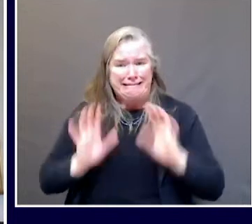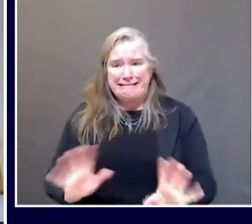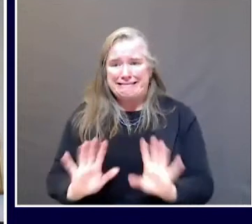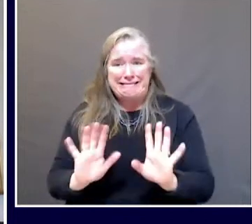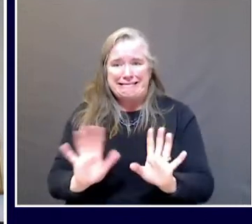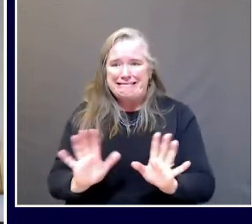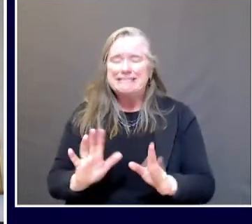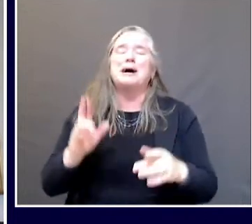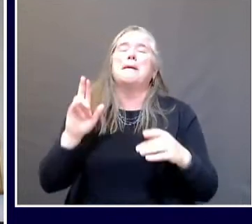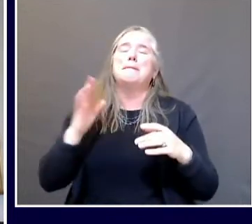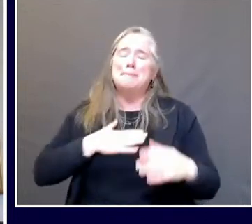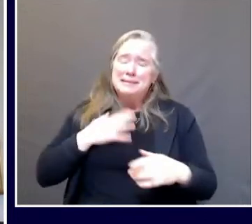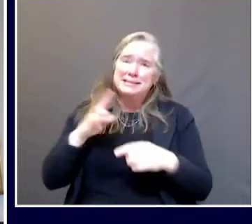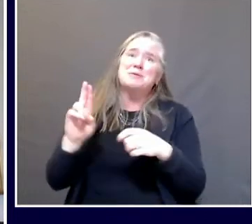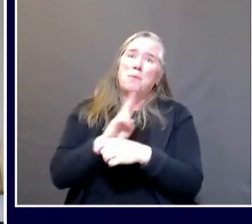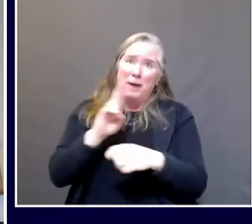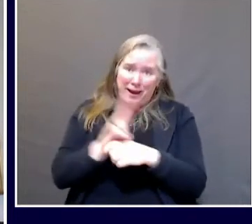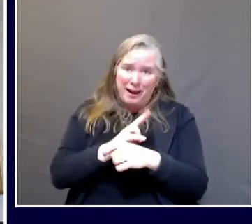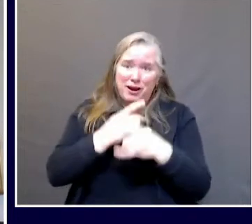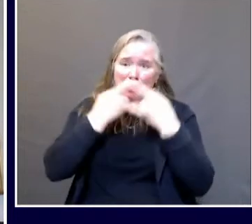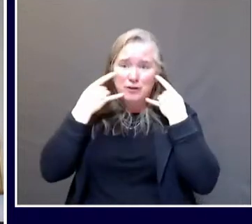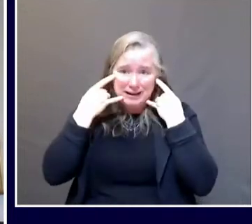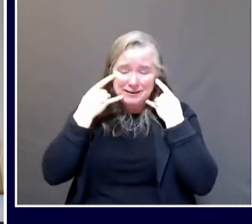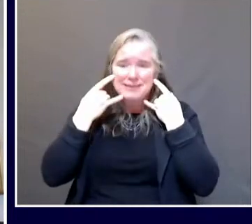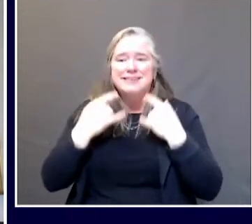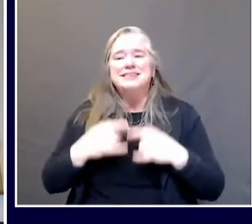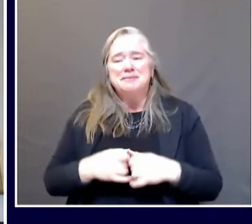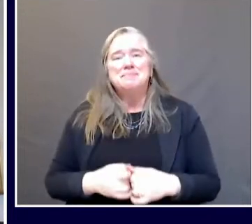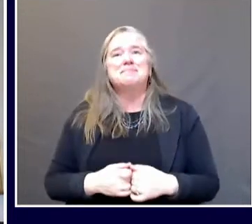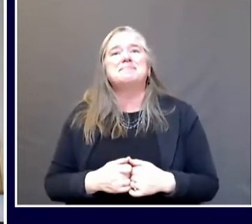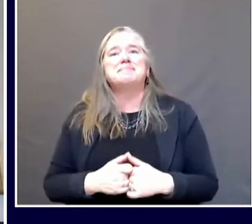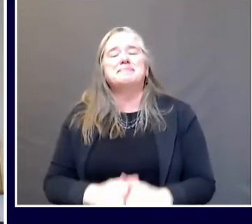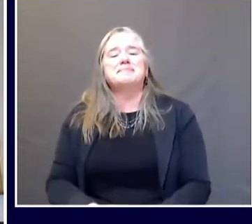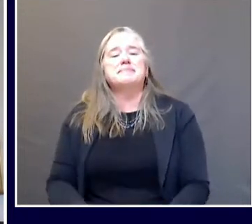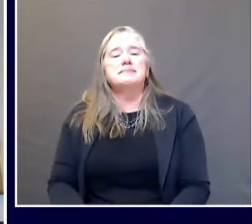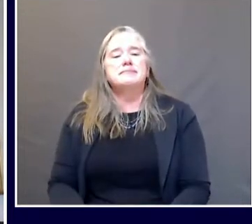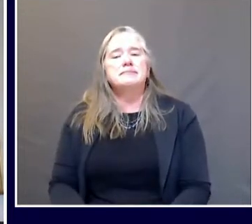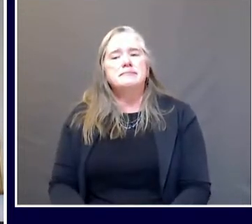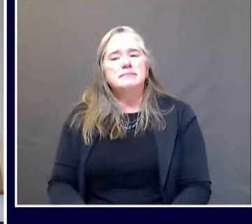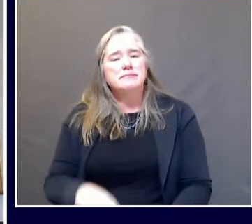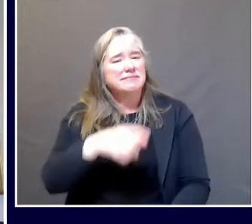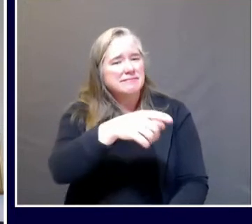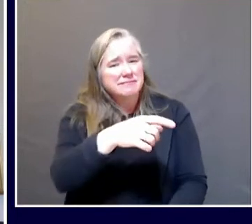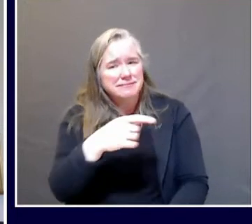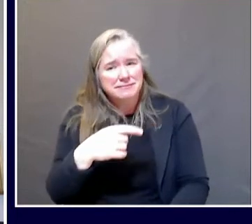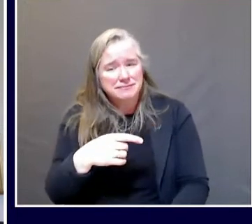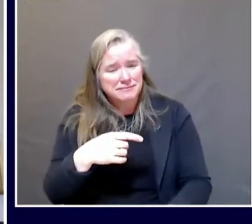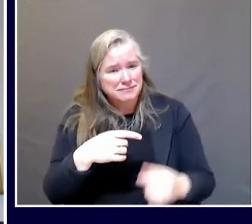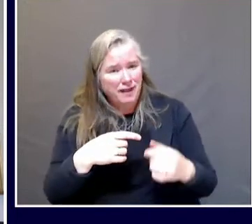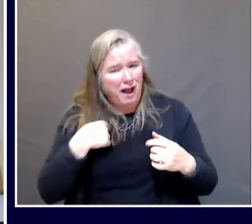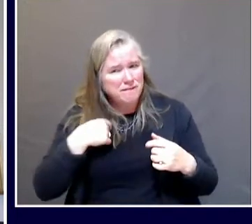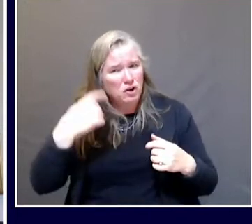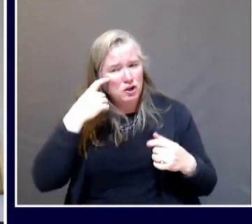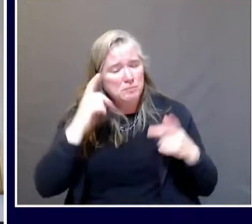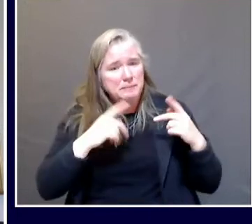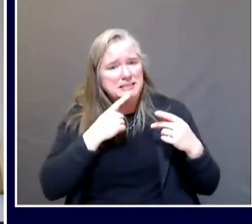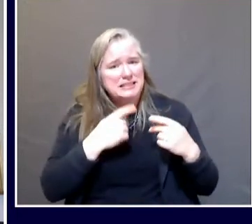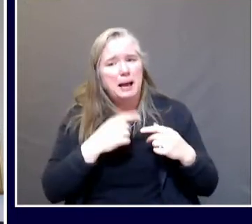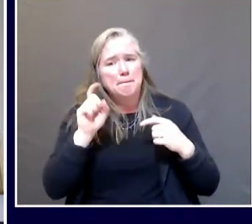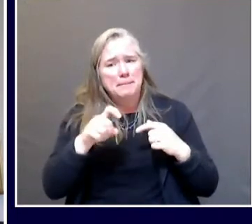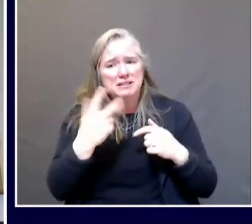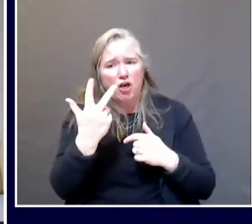too. Is there a sort of a ply density? I've heard some people say 3. Is